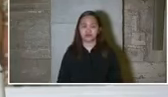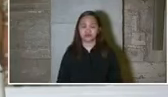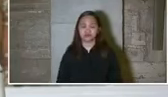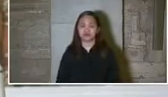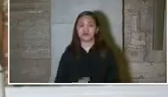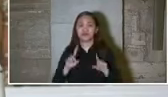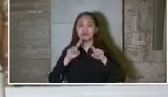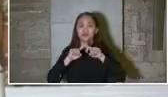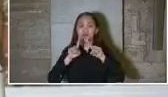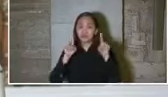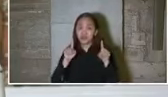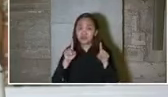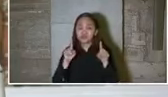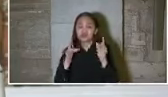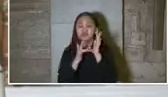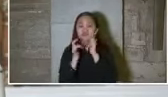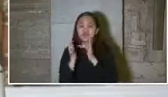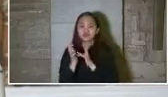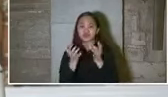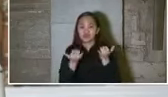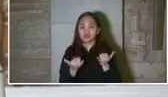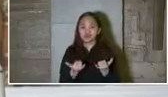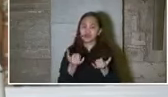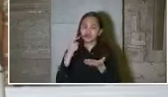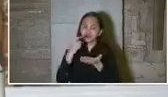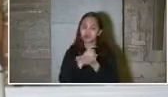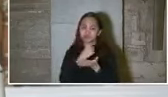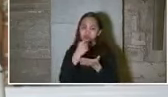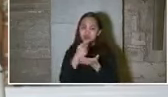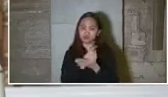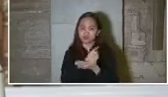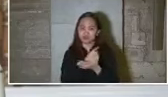But Jesus today, in our gospel reading,